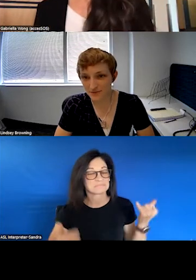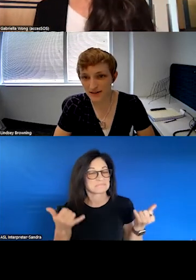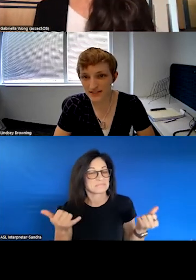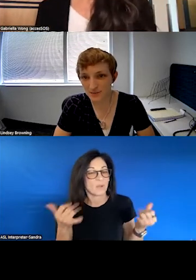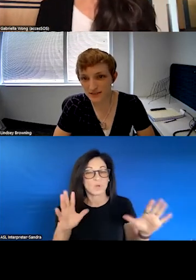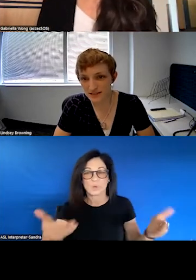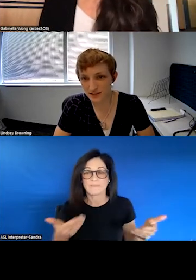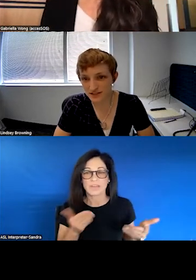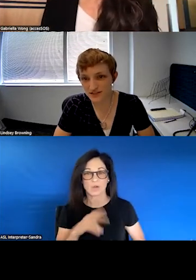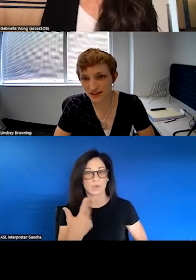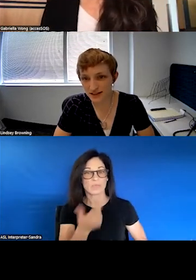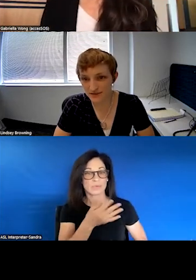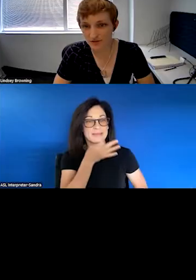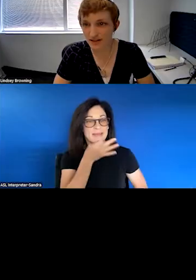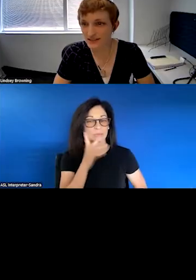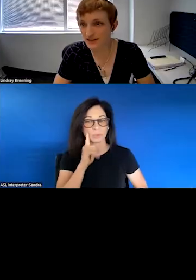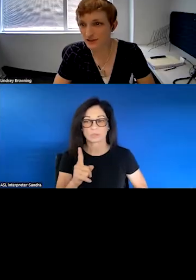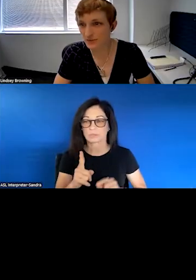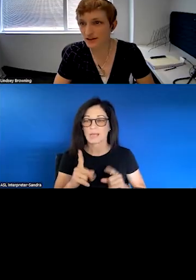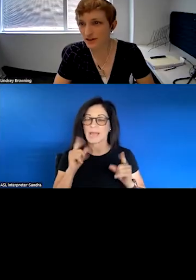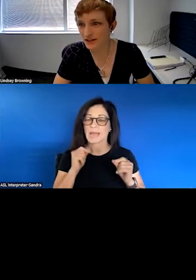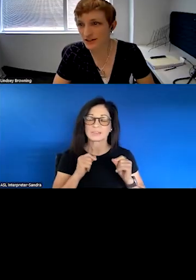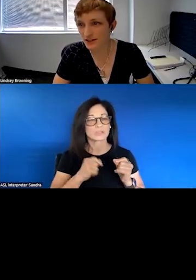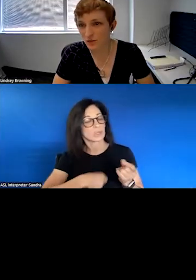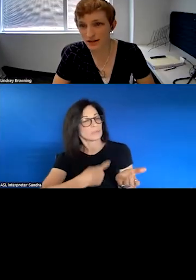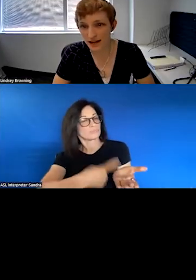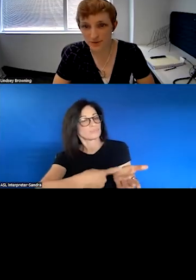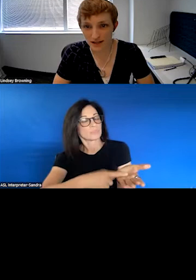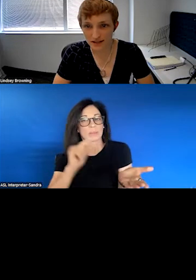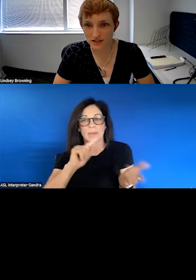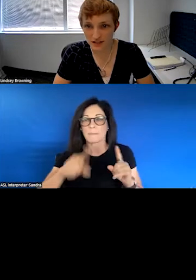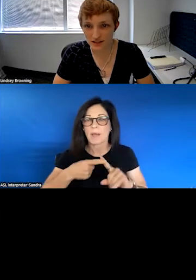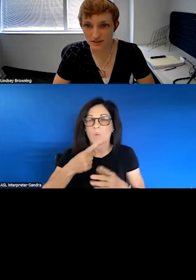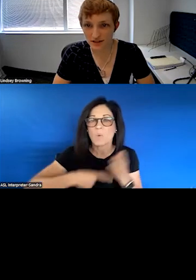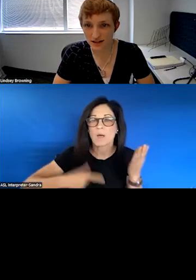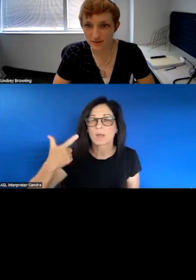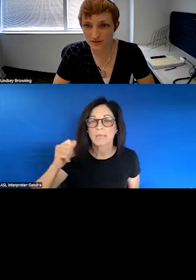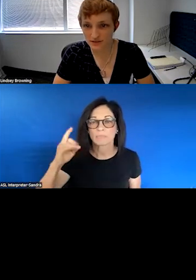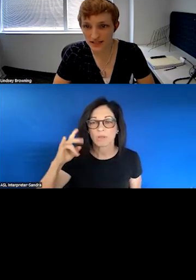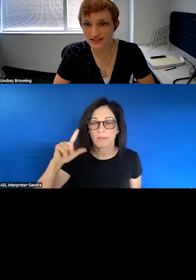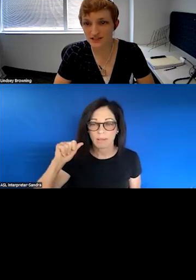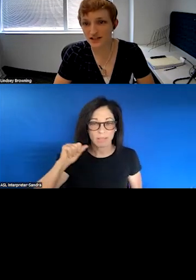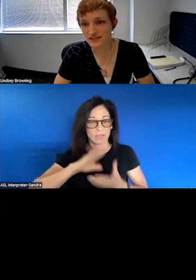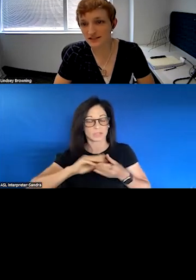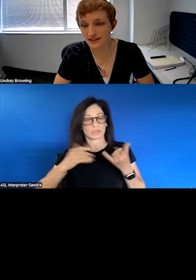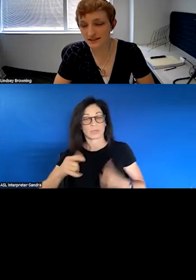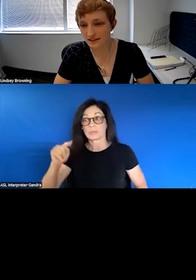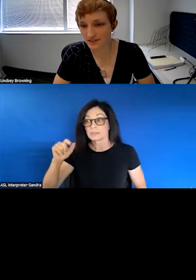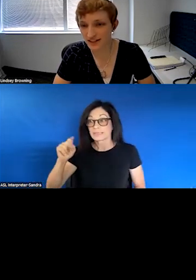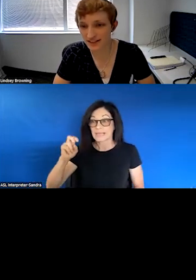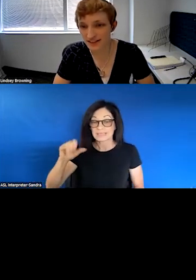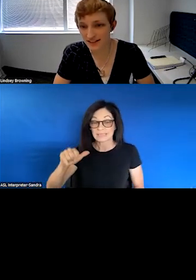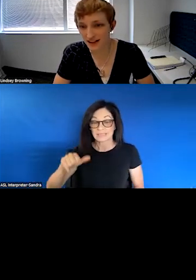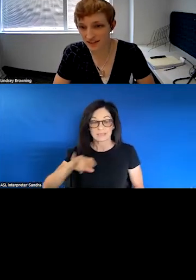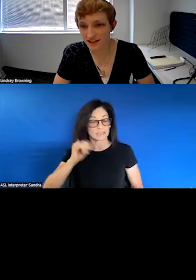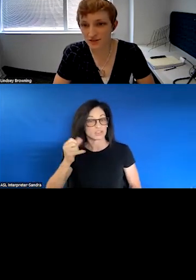a roundtable discussion and reflect a little bit on what Gabriella shared. So Tansy, Jason, and